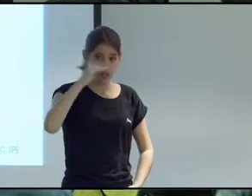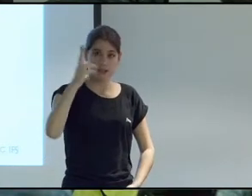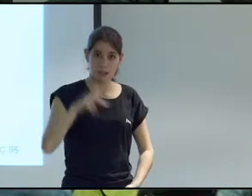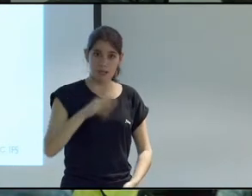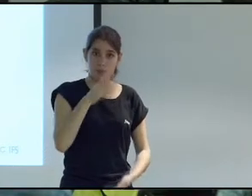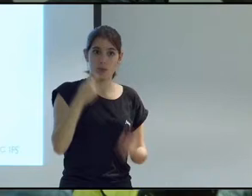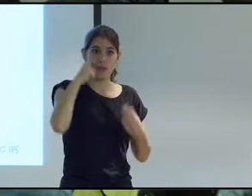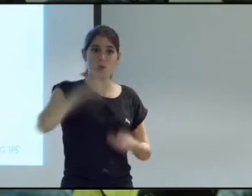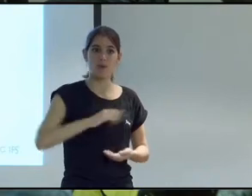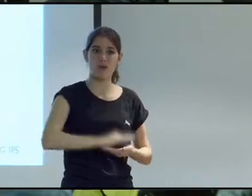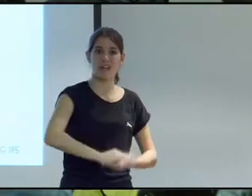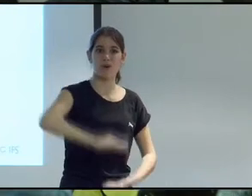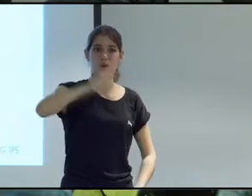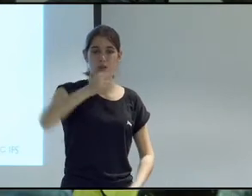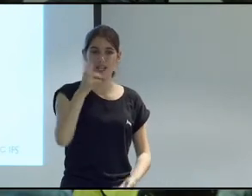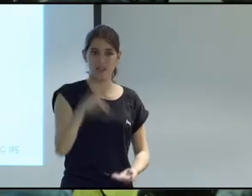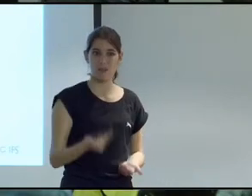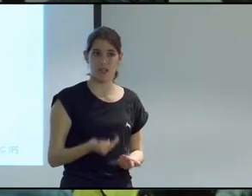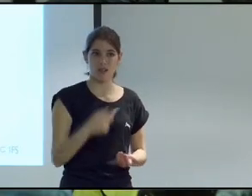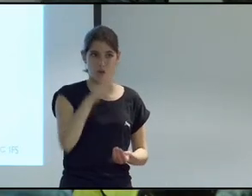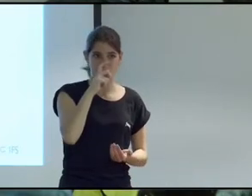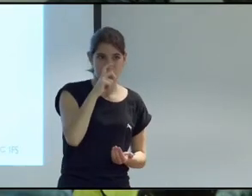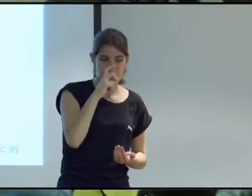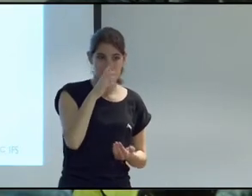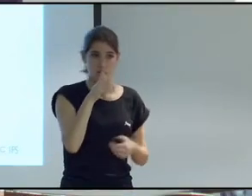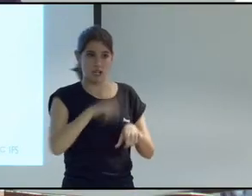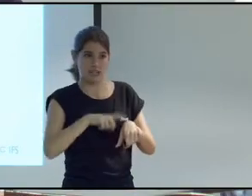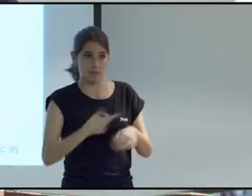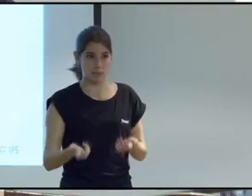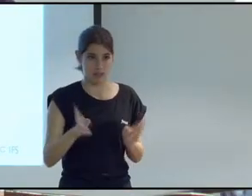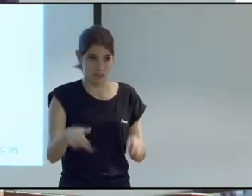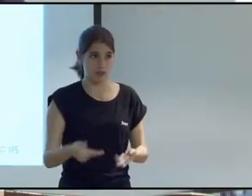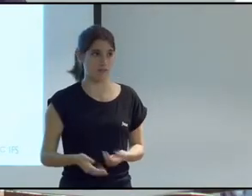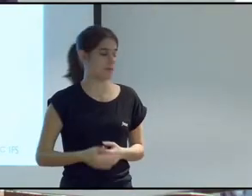coexistence, and as we see bodies change with age.